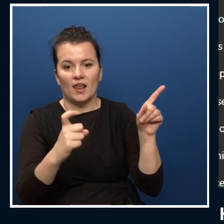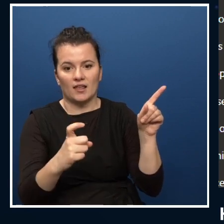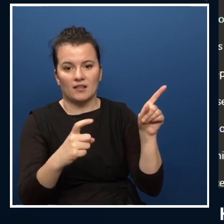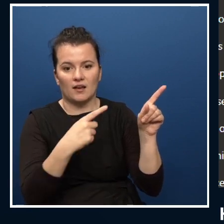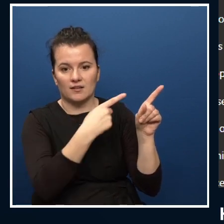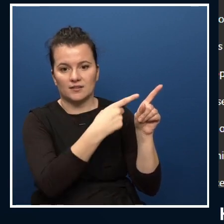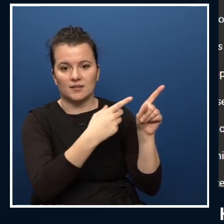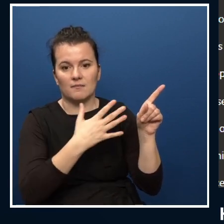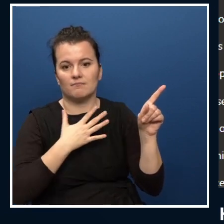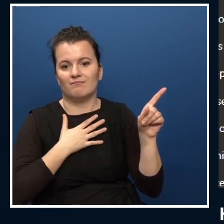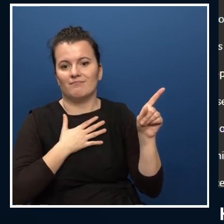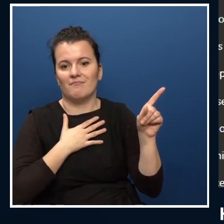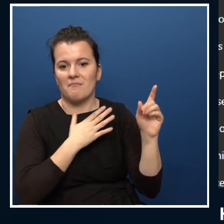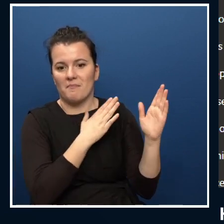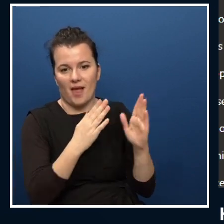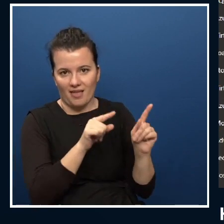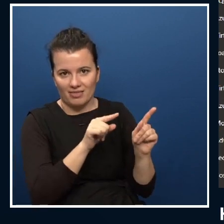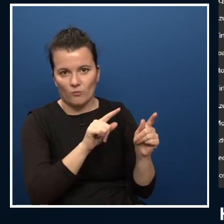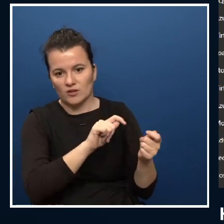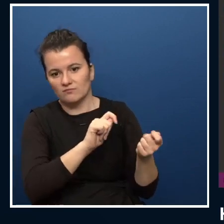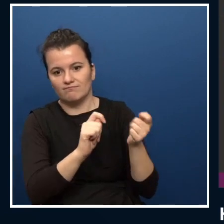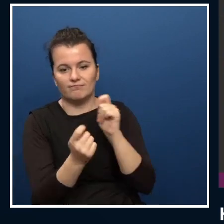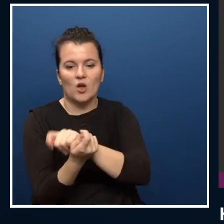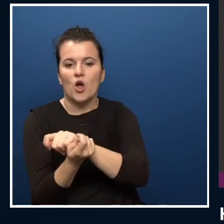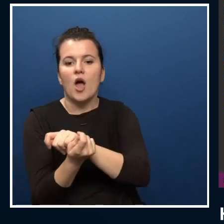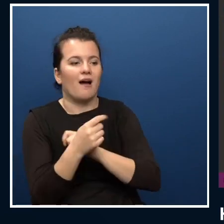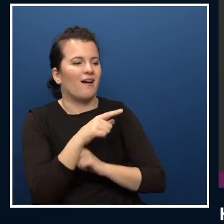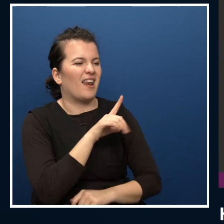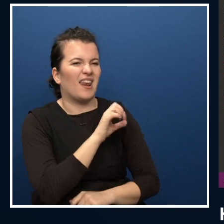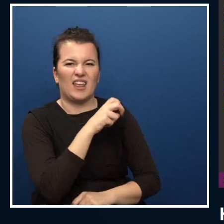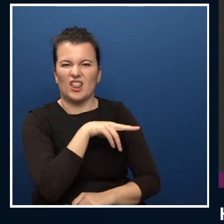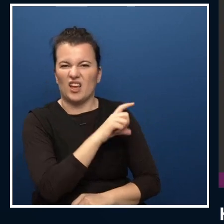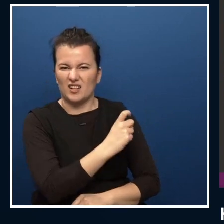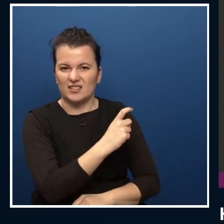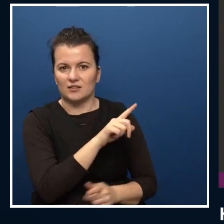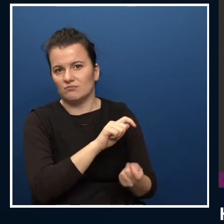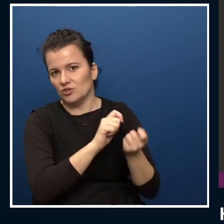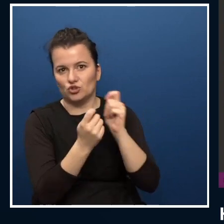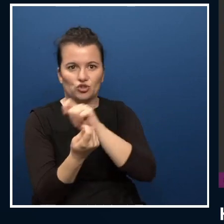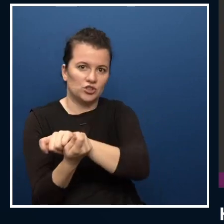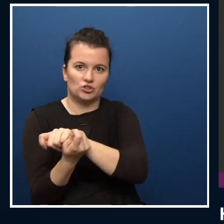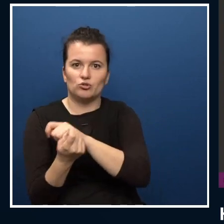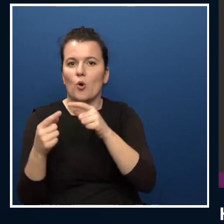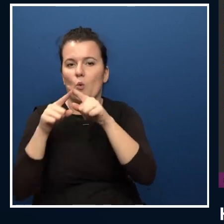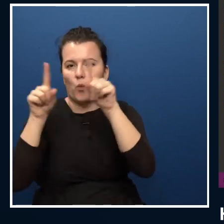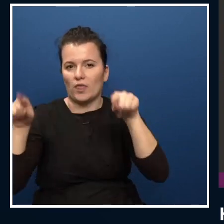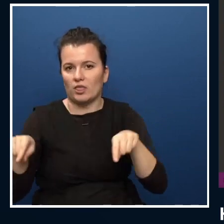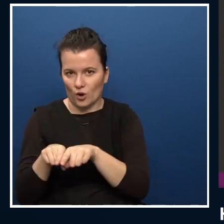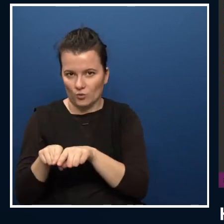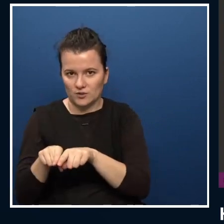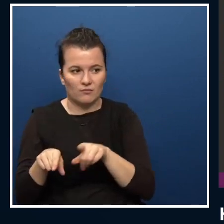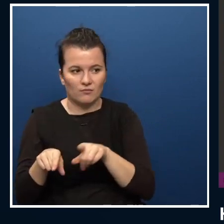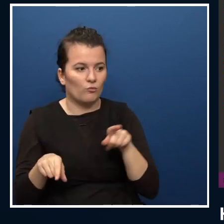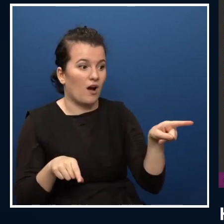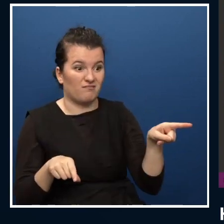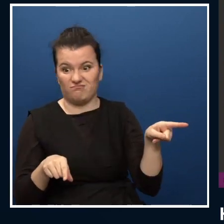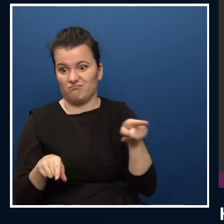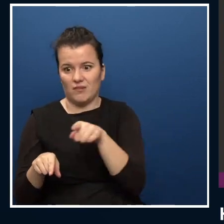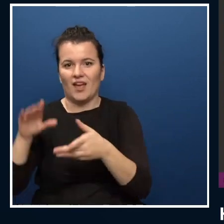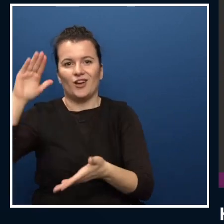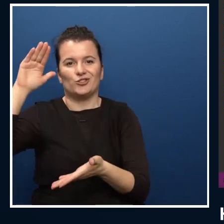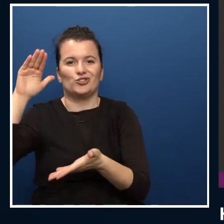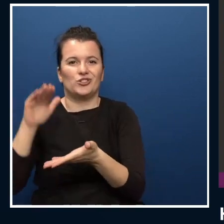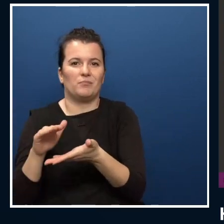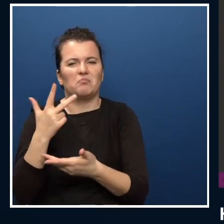from Windows because it's about 30% cheaper. And that was super helpful. Being able to see a